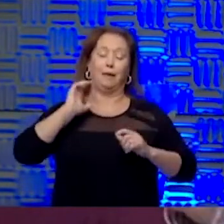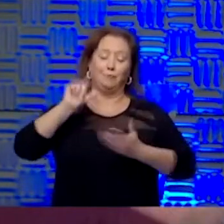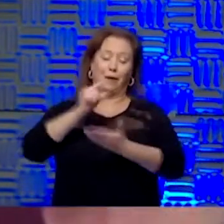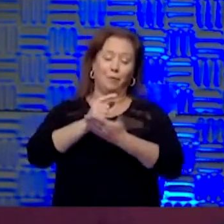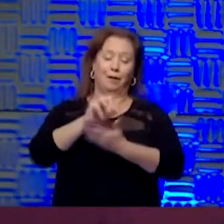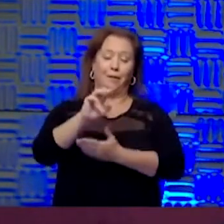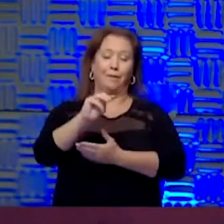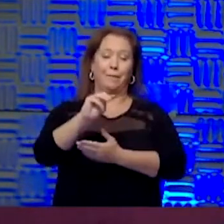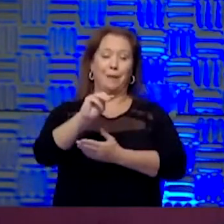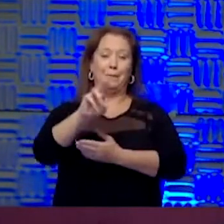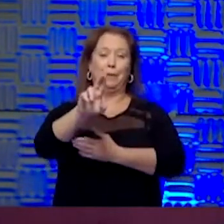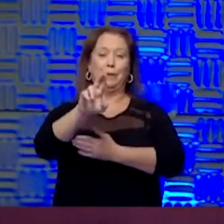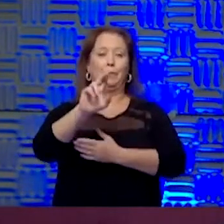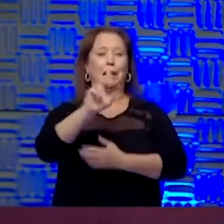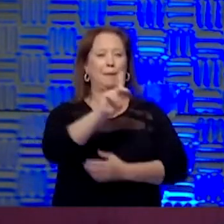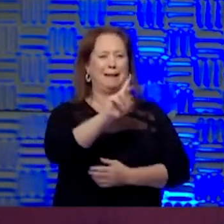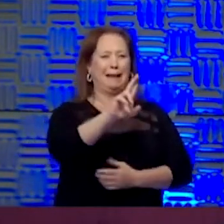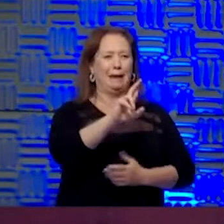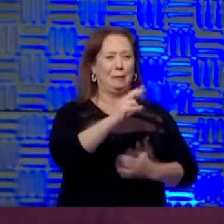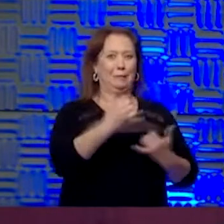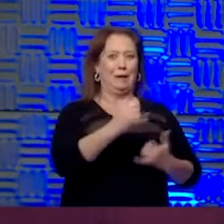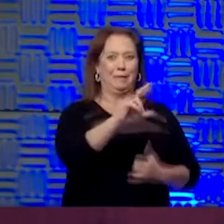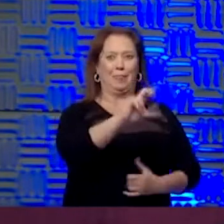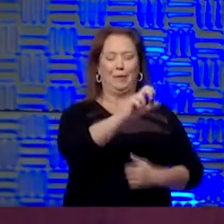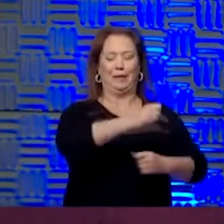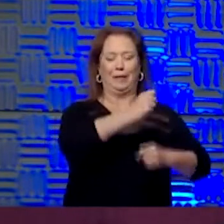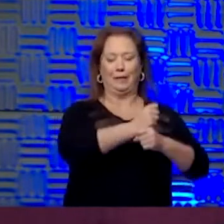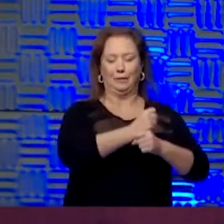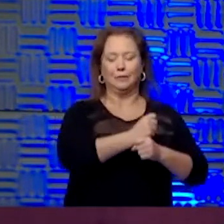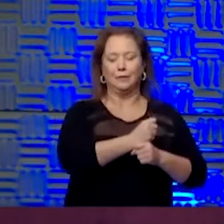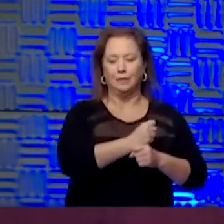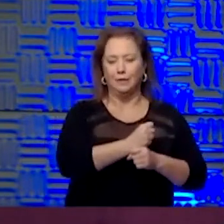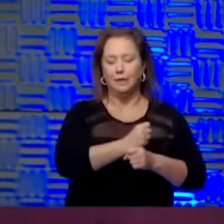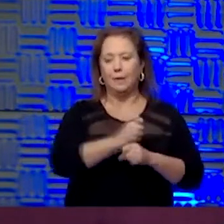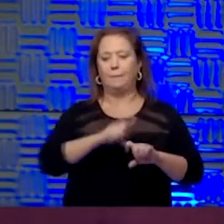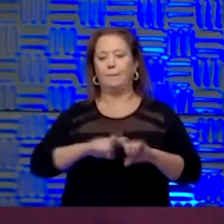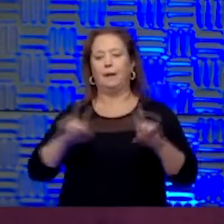am now a KU guy when I've been here for 30 years. But